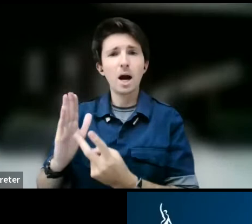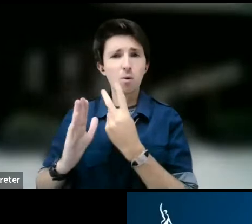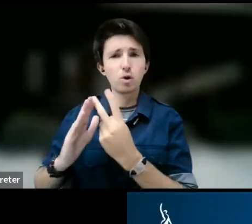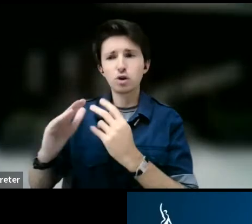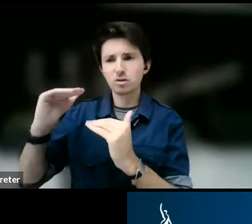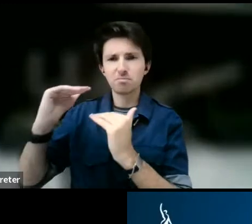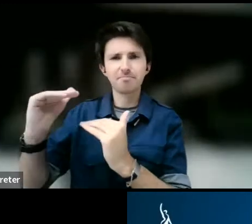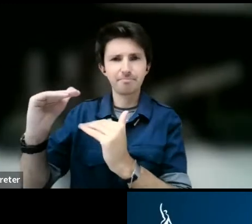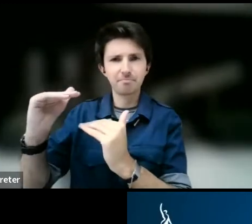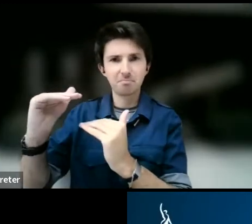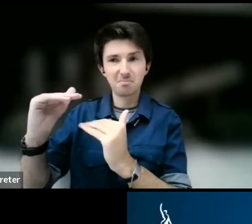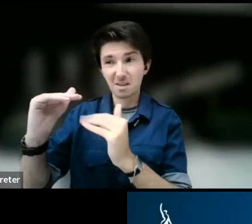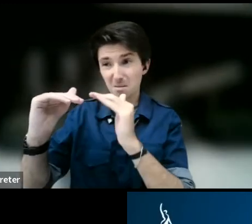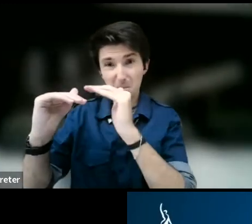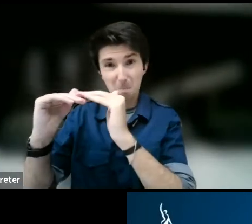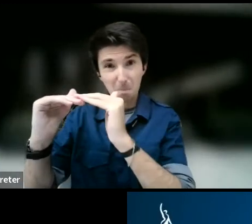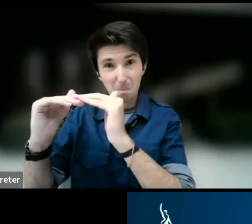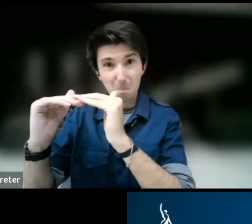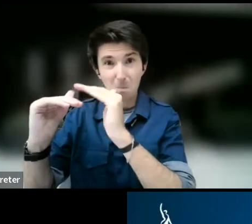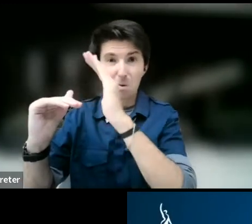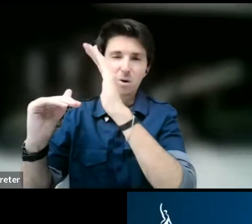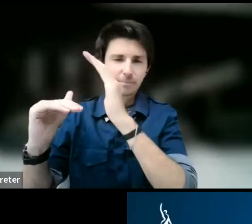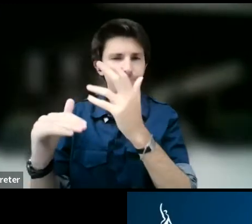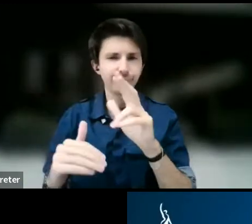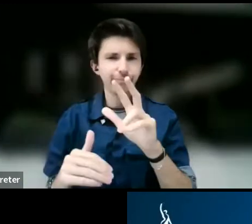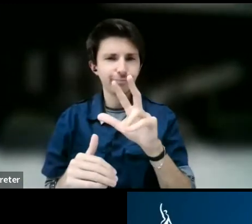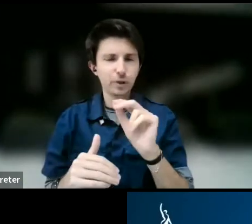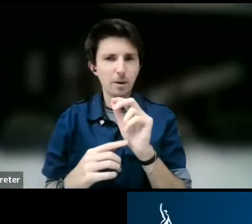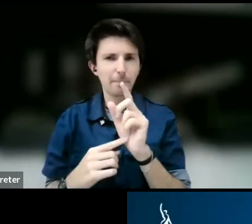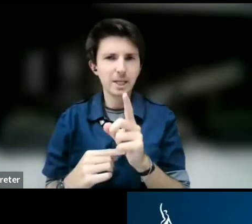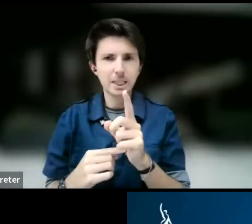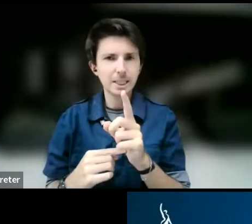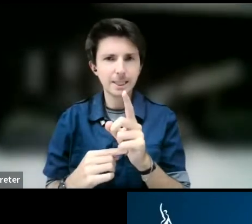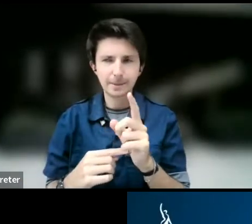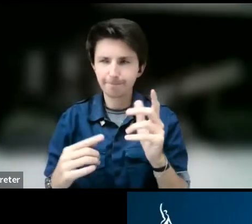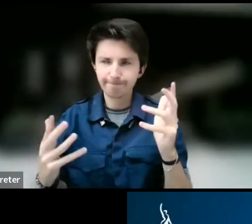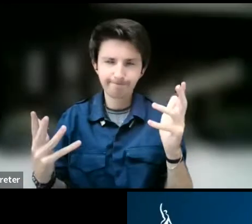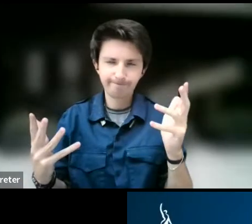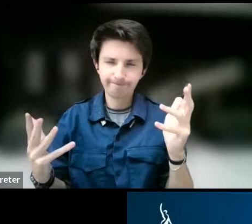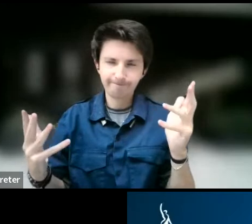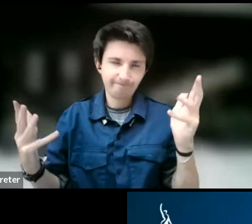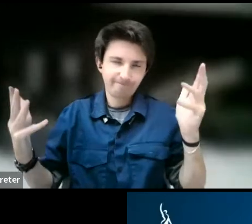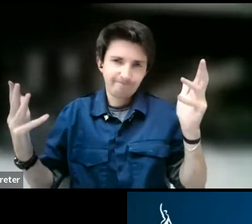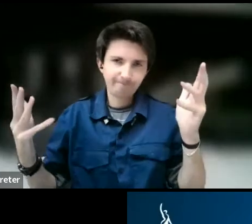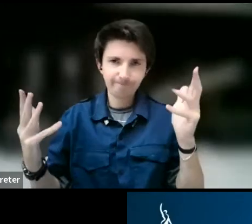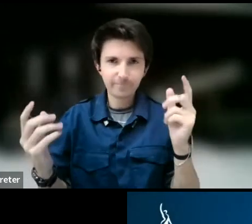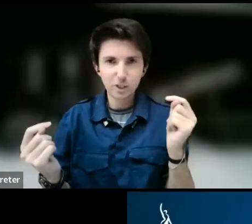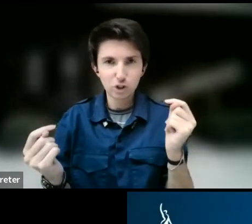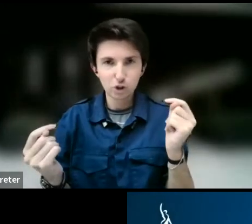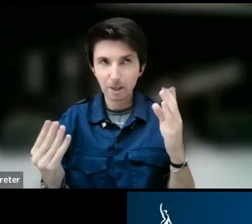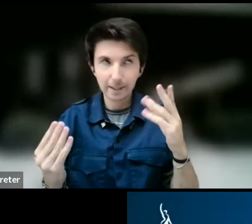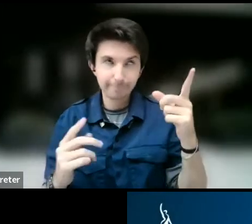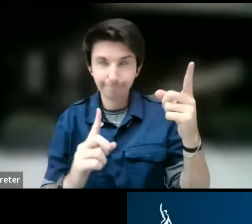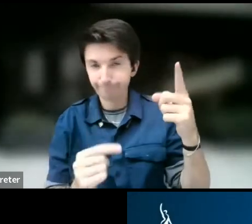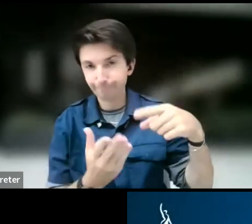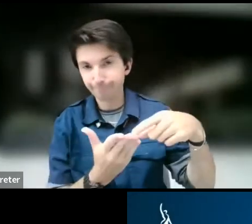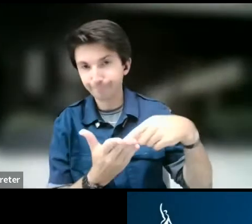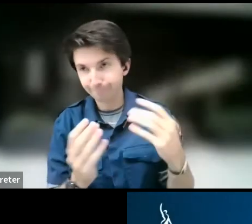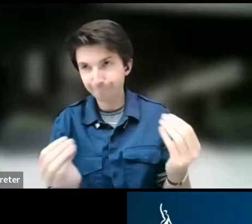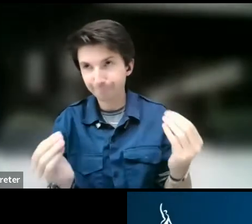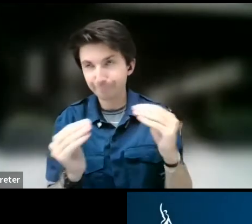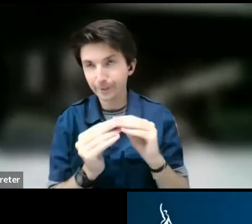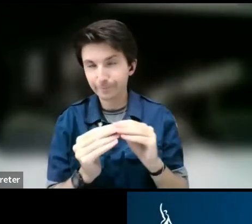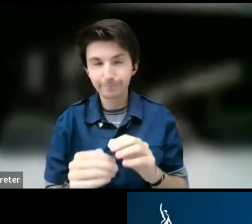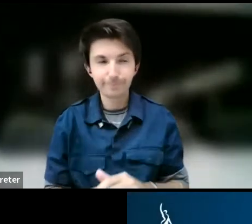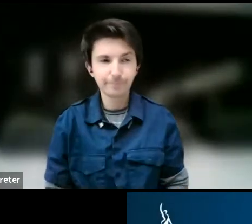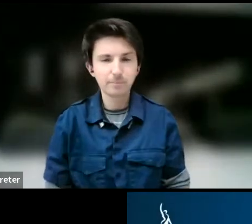Something that we really wish didn't happen, but it does. If I'm fitted and then they cancel my work day,